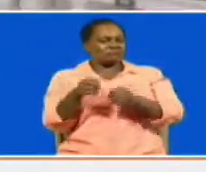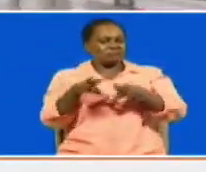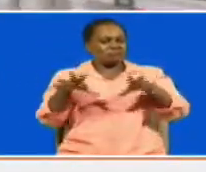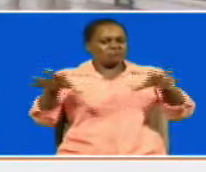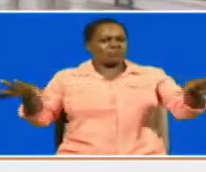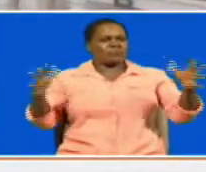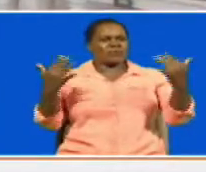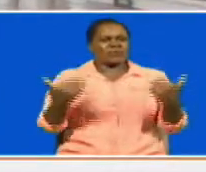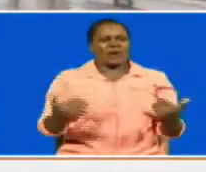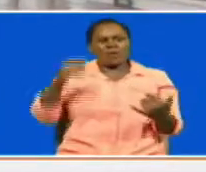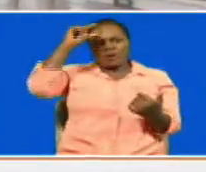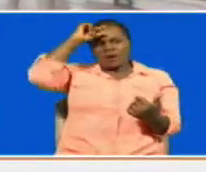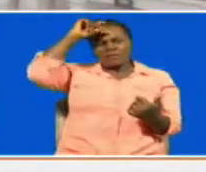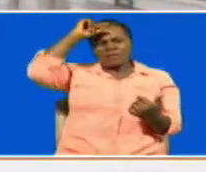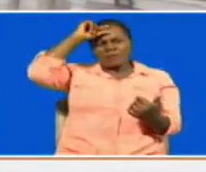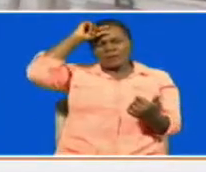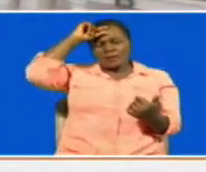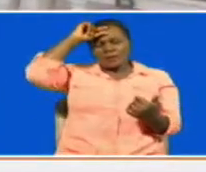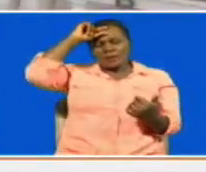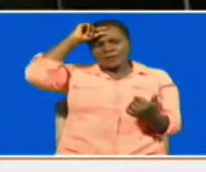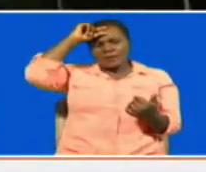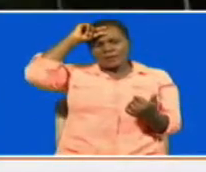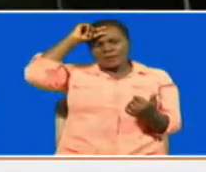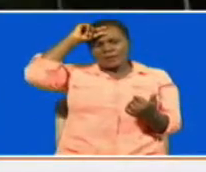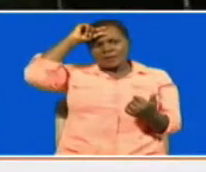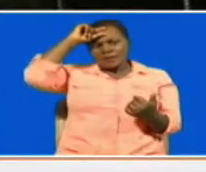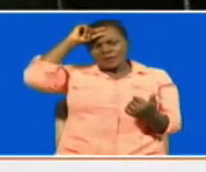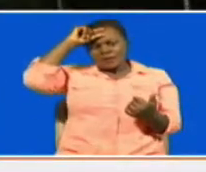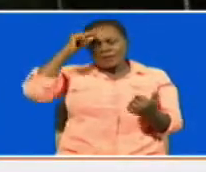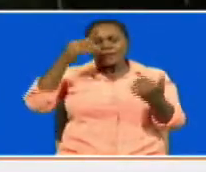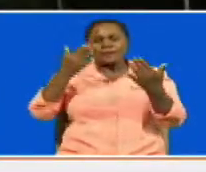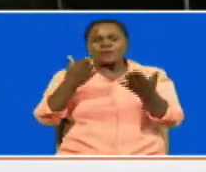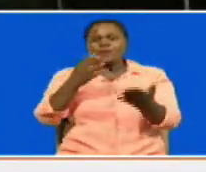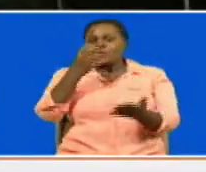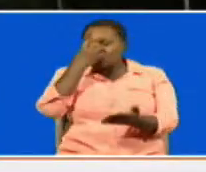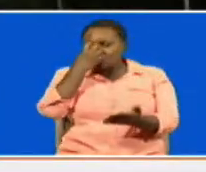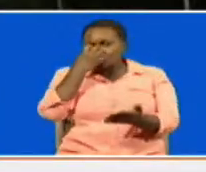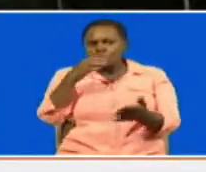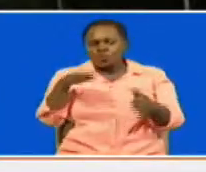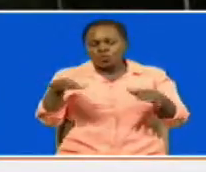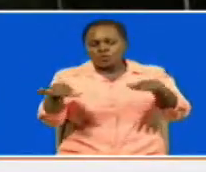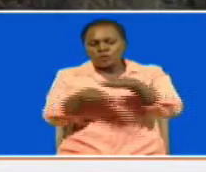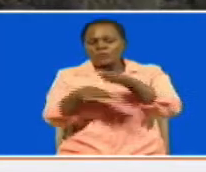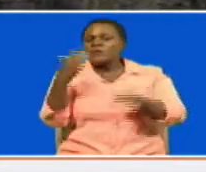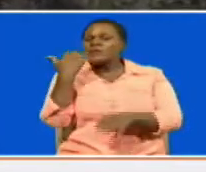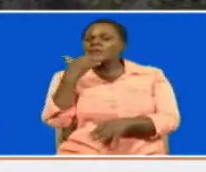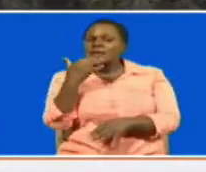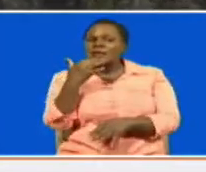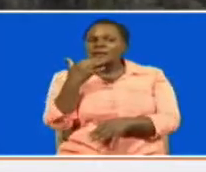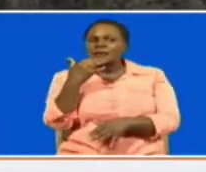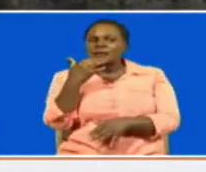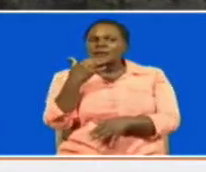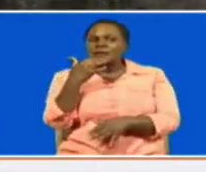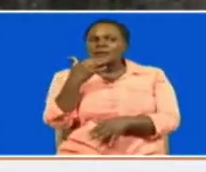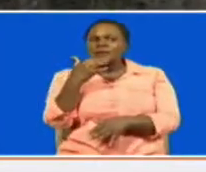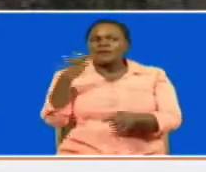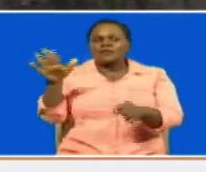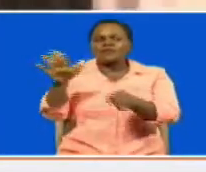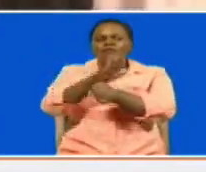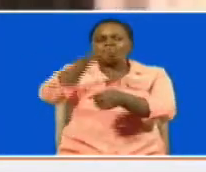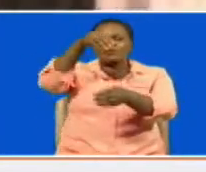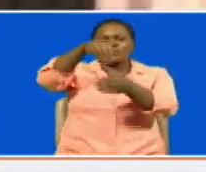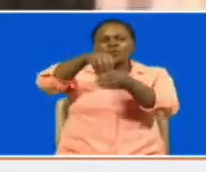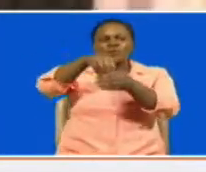to the current regime. So vicious is the fight that Ruto's deputy Rigathi Gachagua has been fully